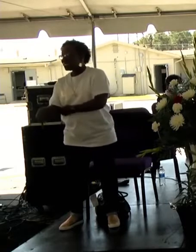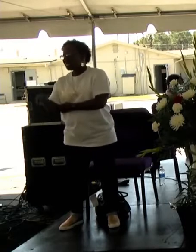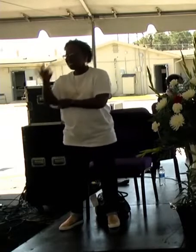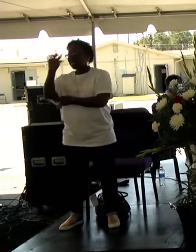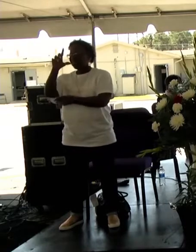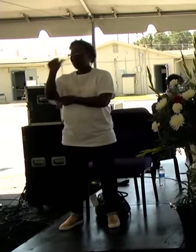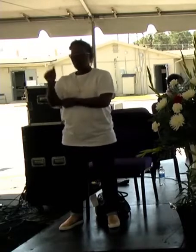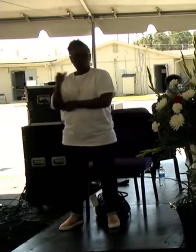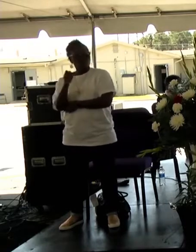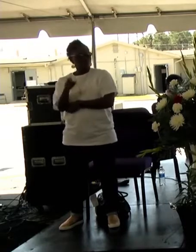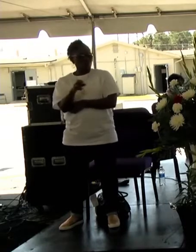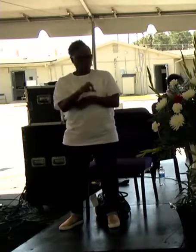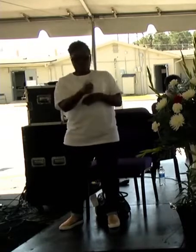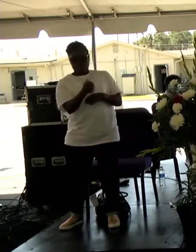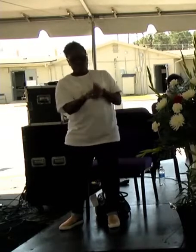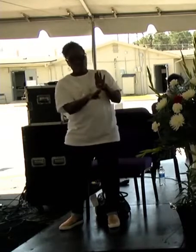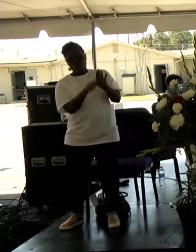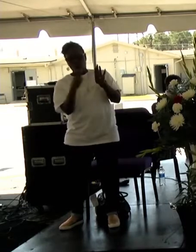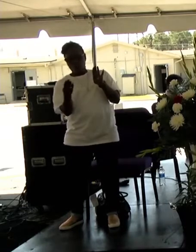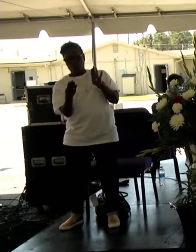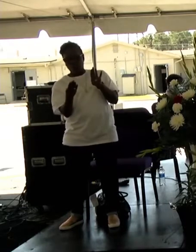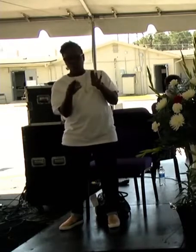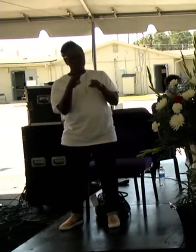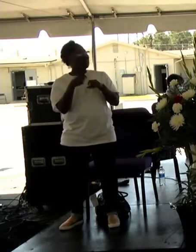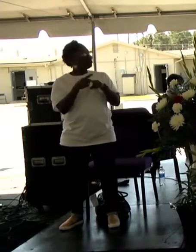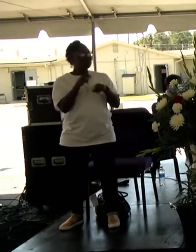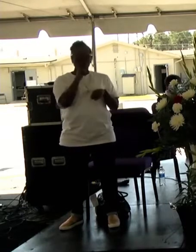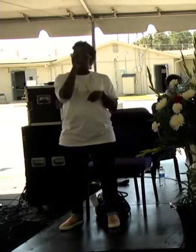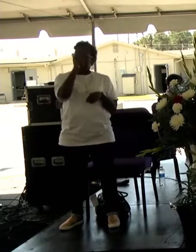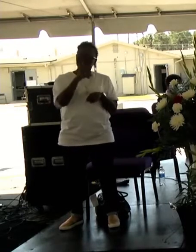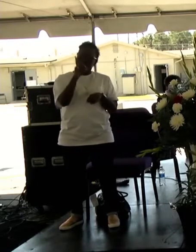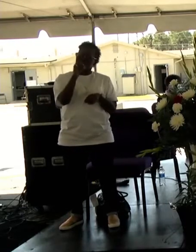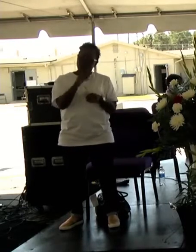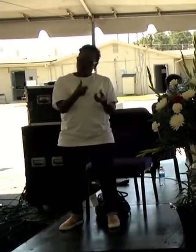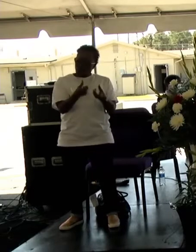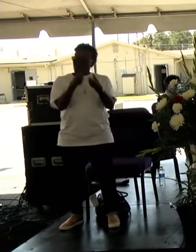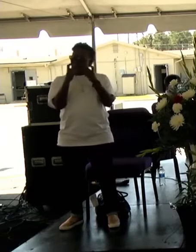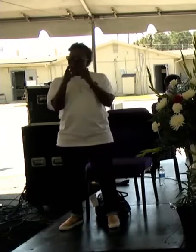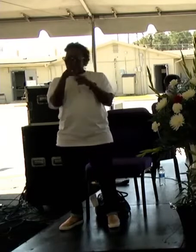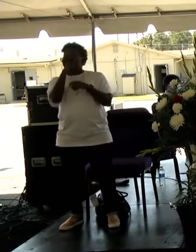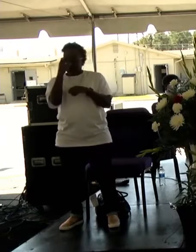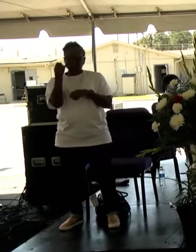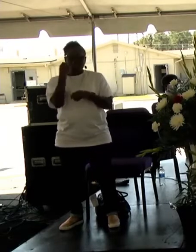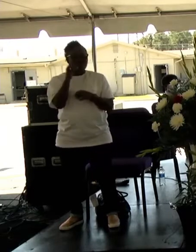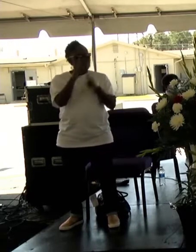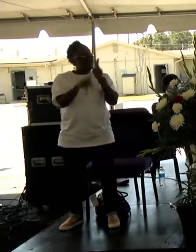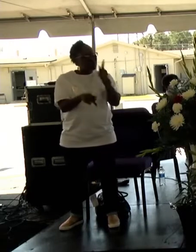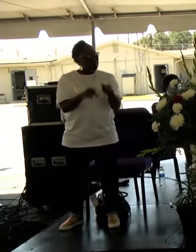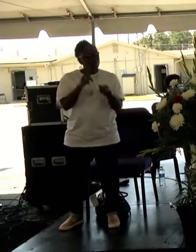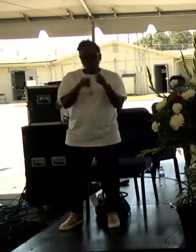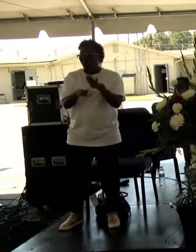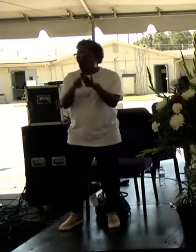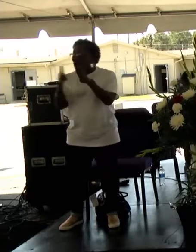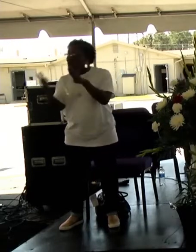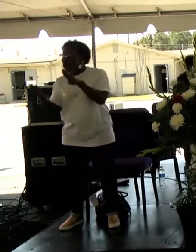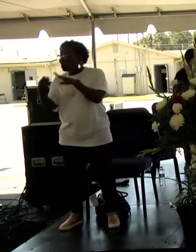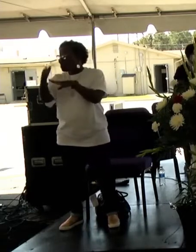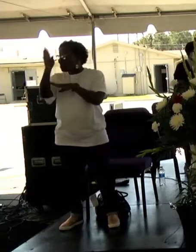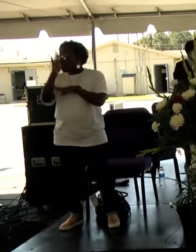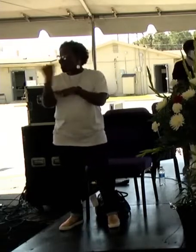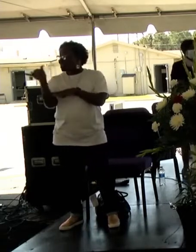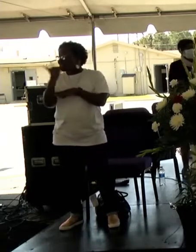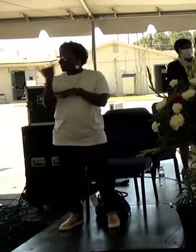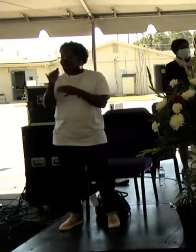better not open up too quick because you understand something. If people would open up to God the way they want to open up to go to a bar or club,